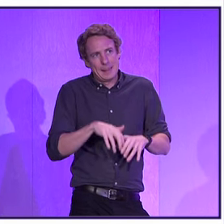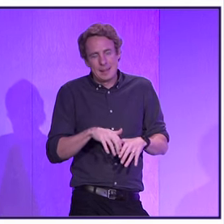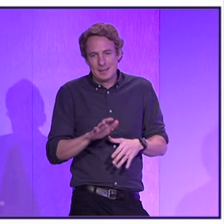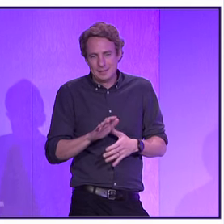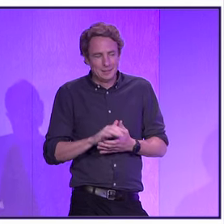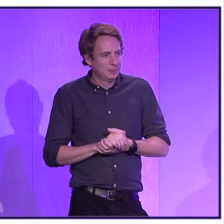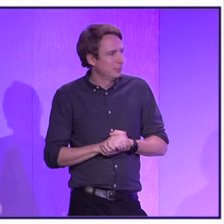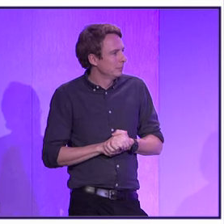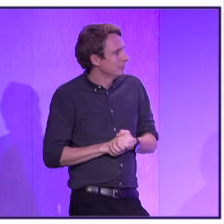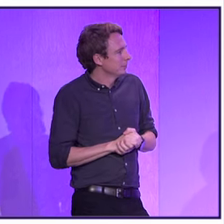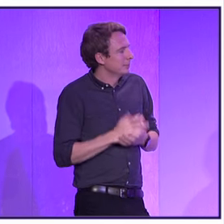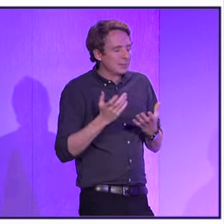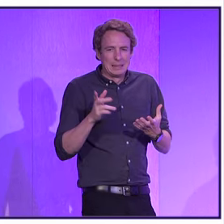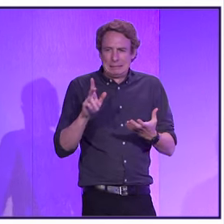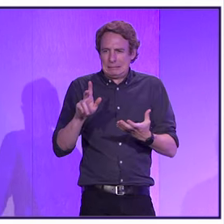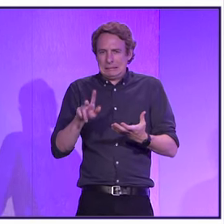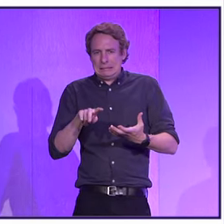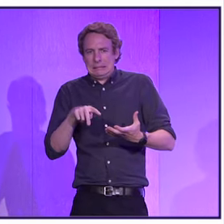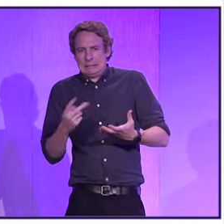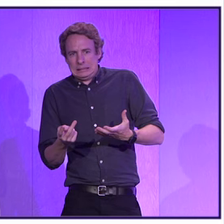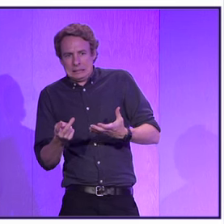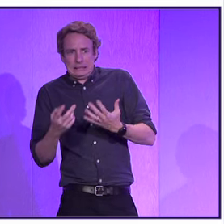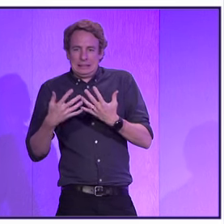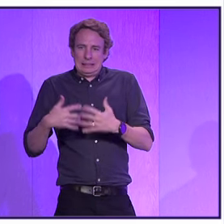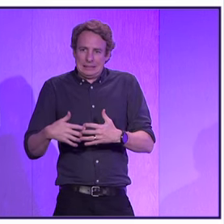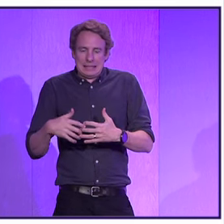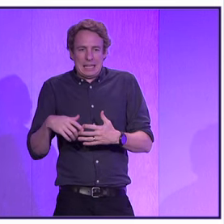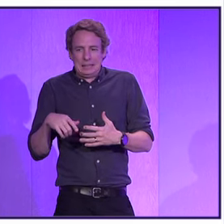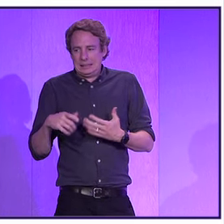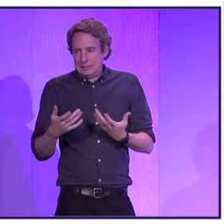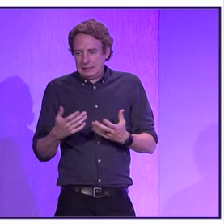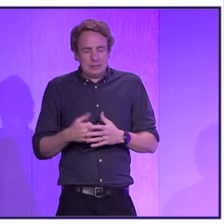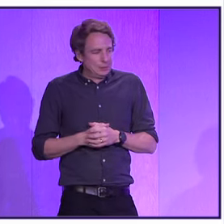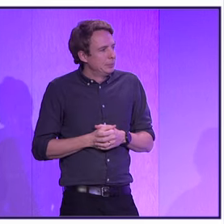going to now have to navigate the tech to